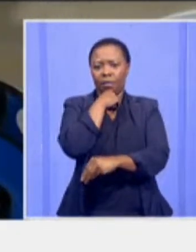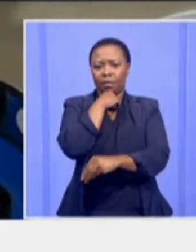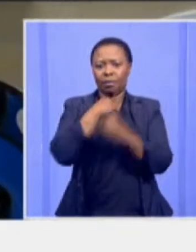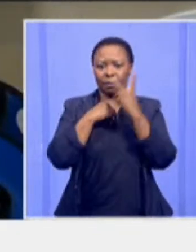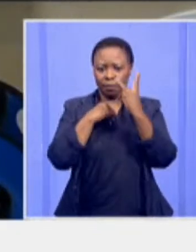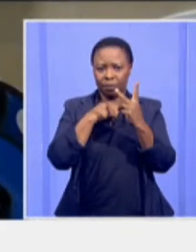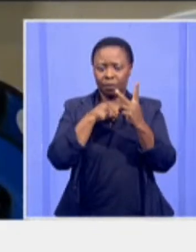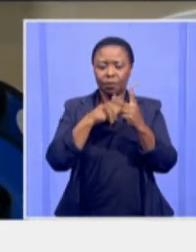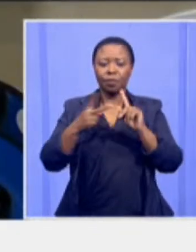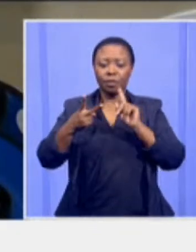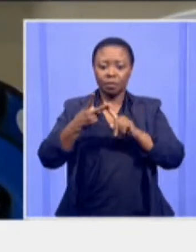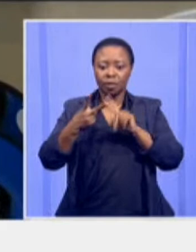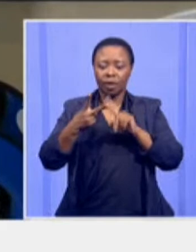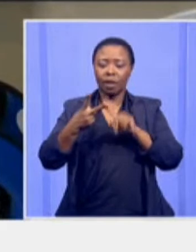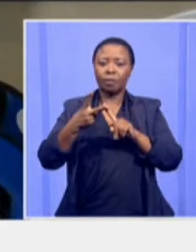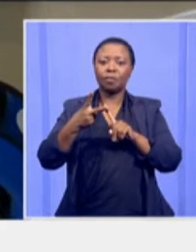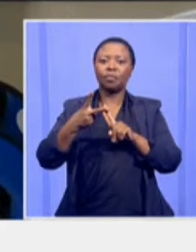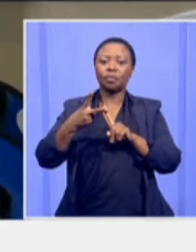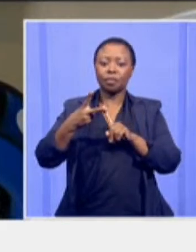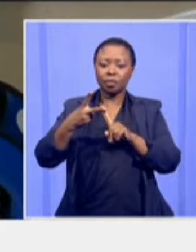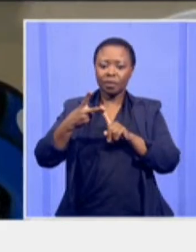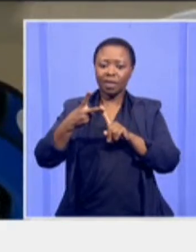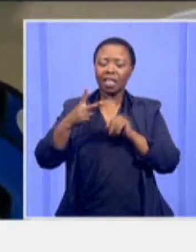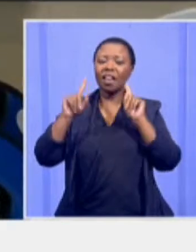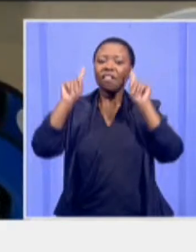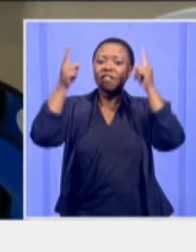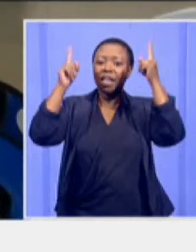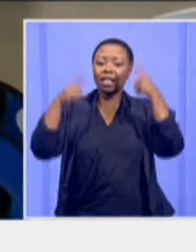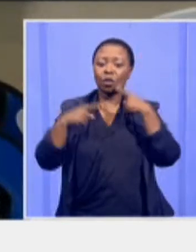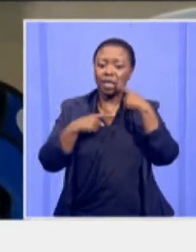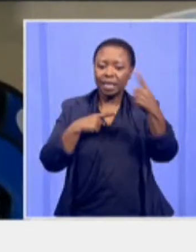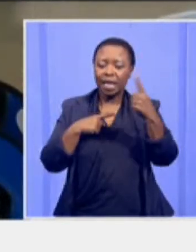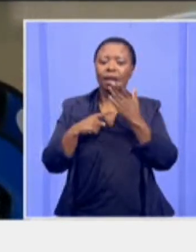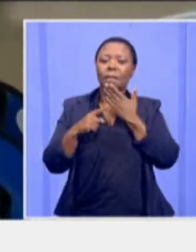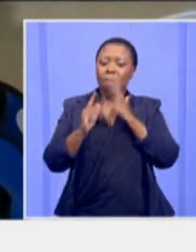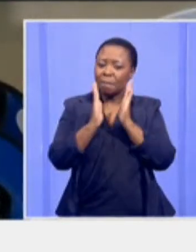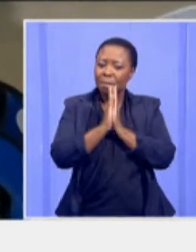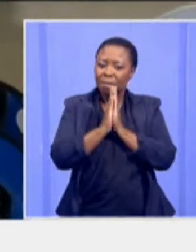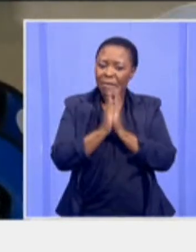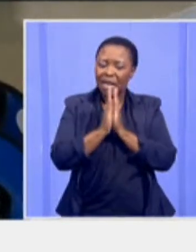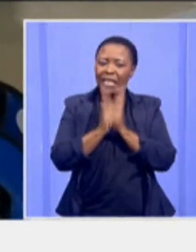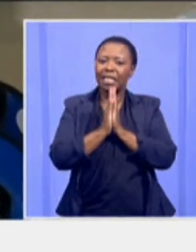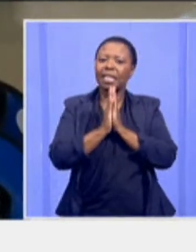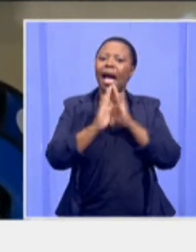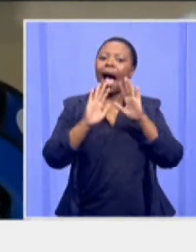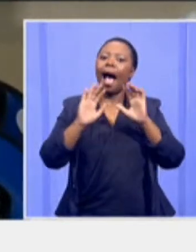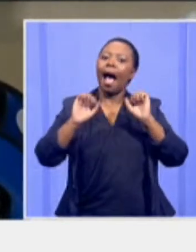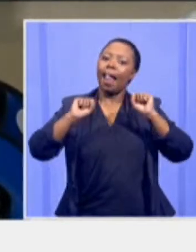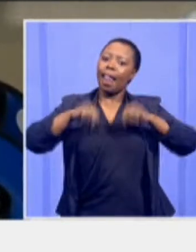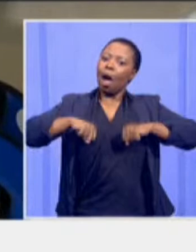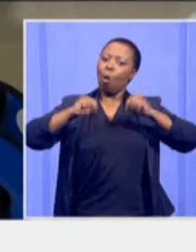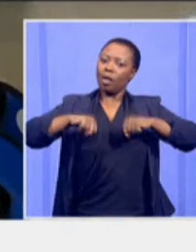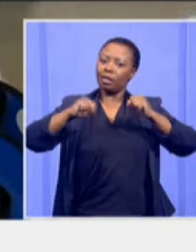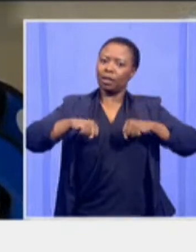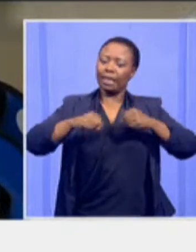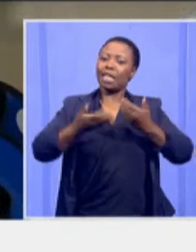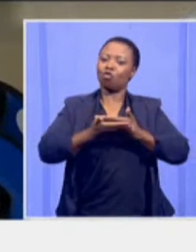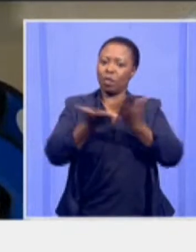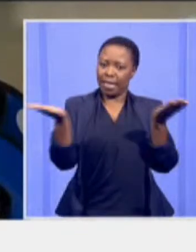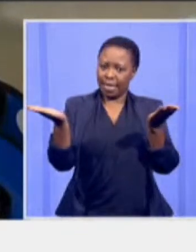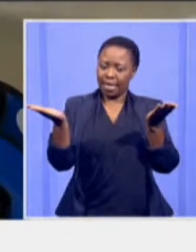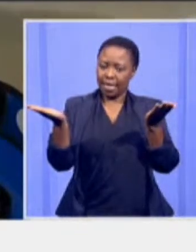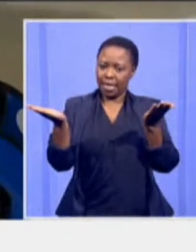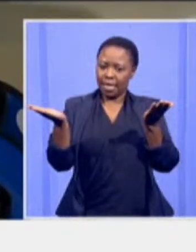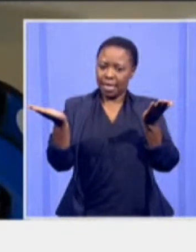Secondly, we said to Wits University, please release allowances. Please release